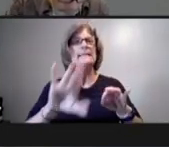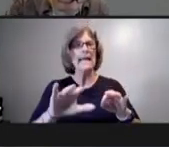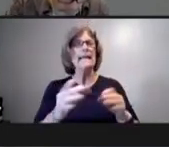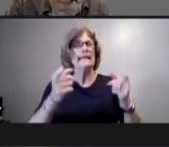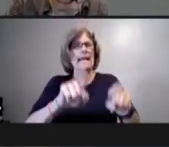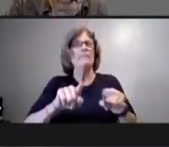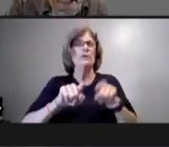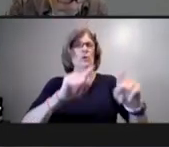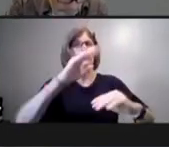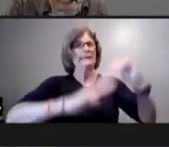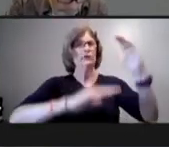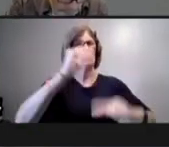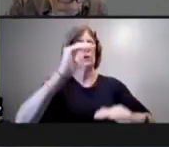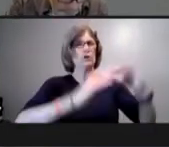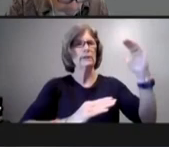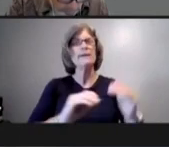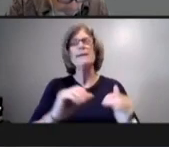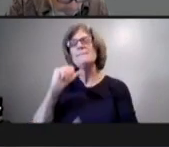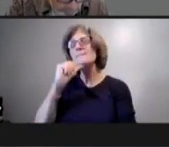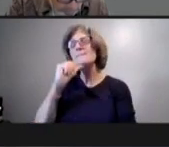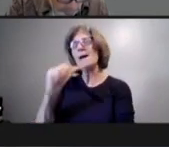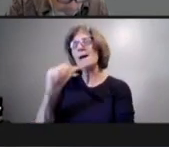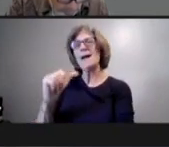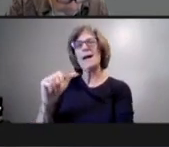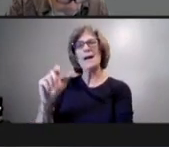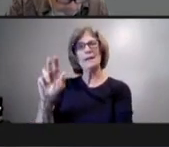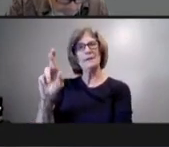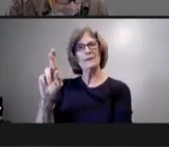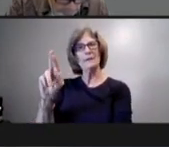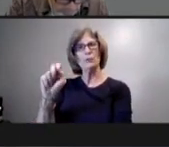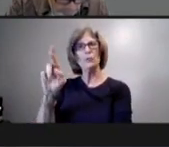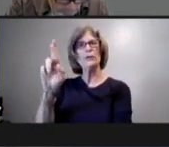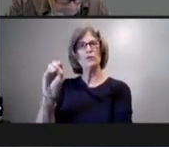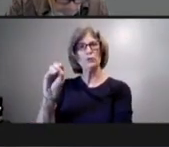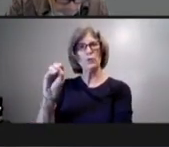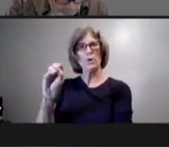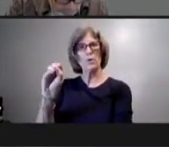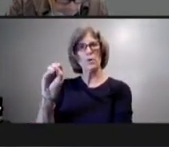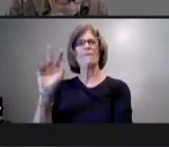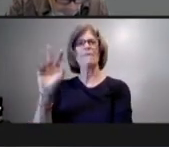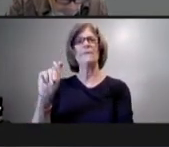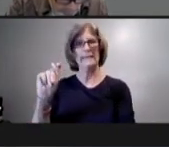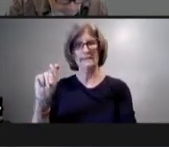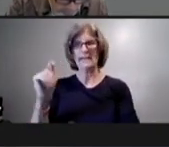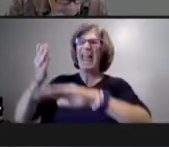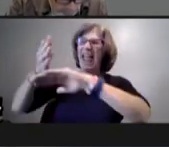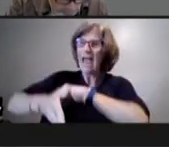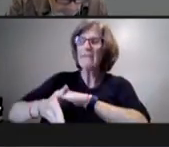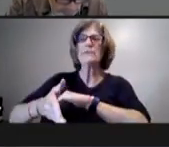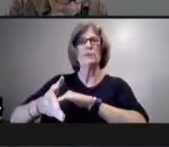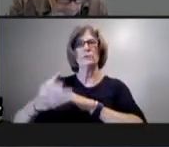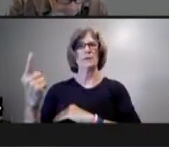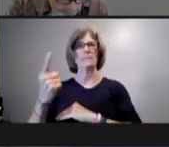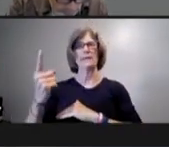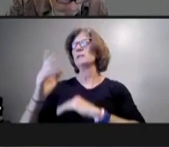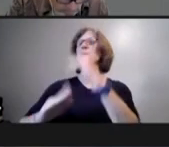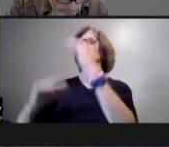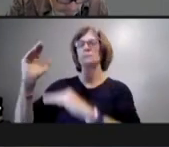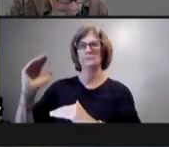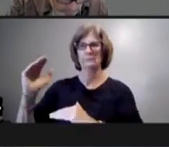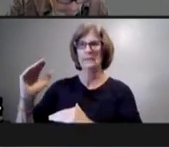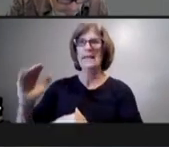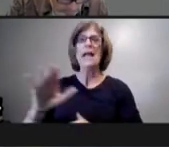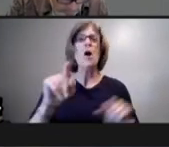complaint. And I also just want to underscore and to go back to that concept of the federal minimums. What the